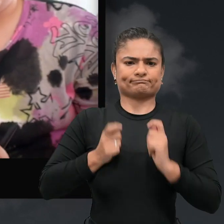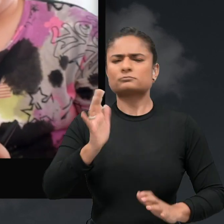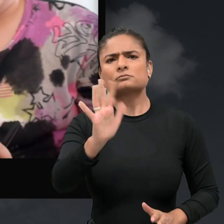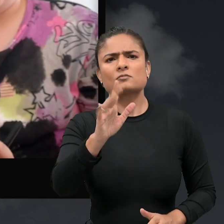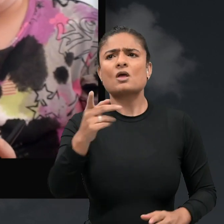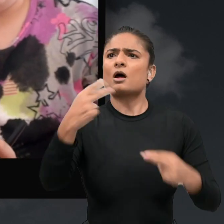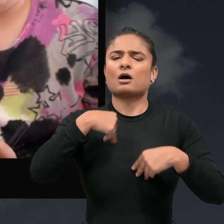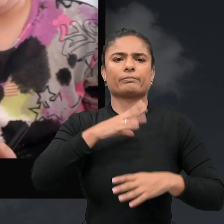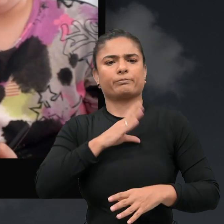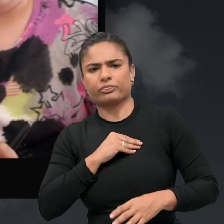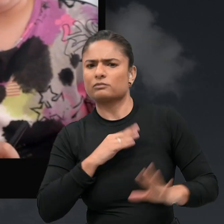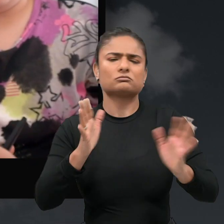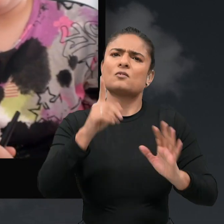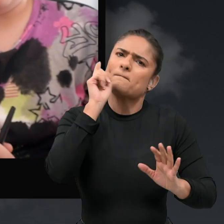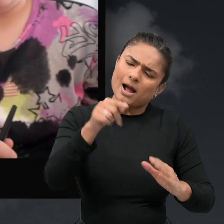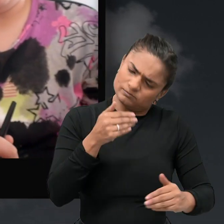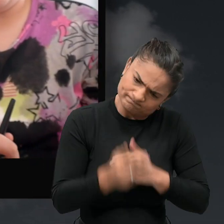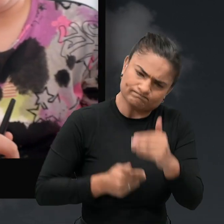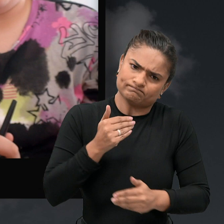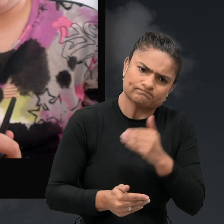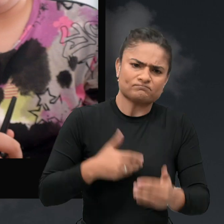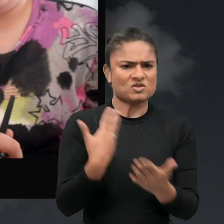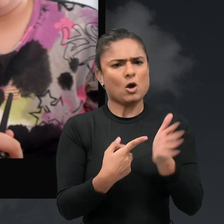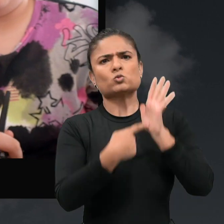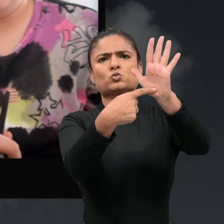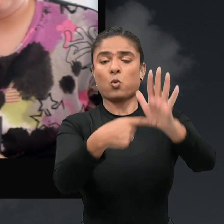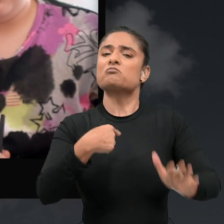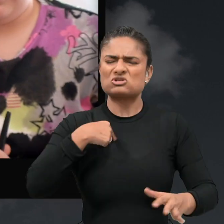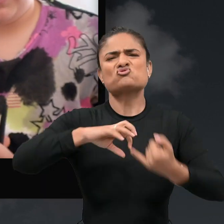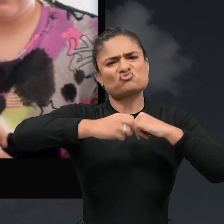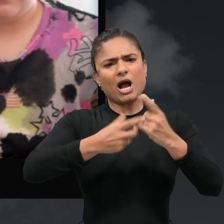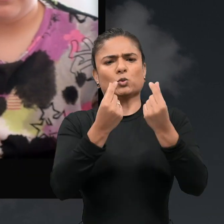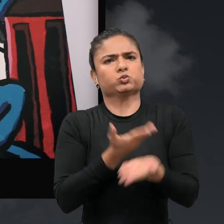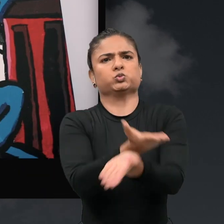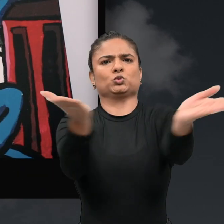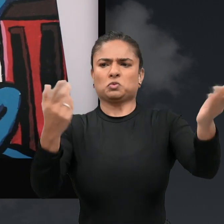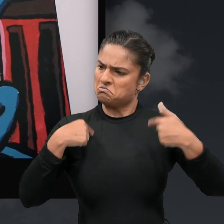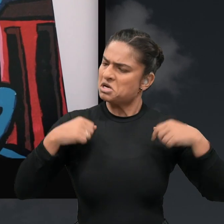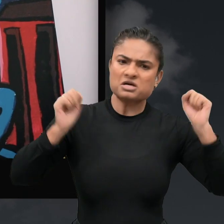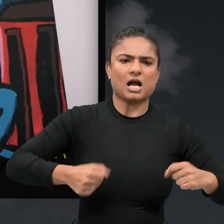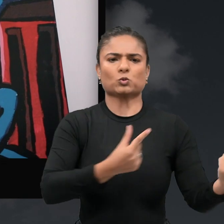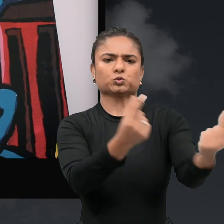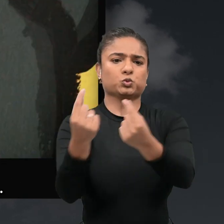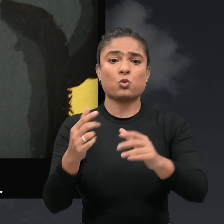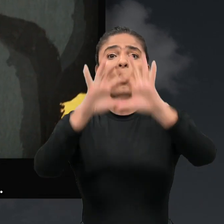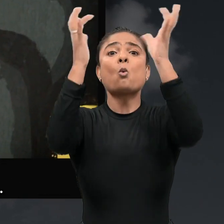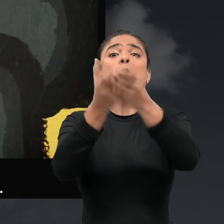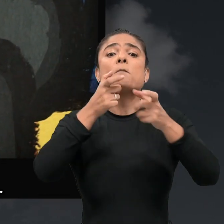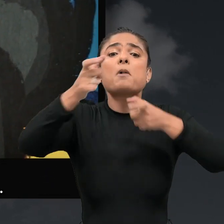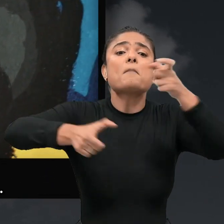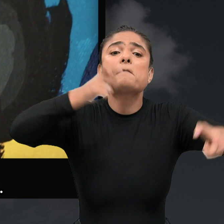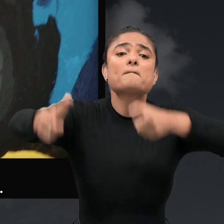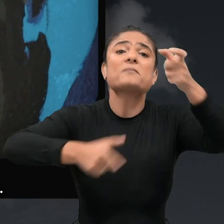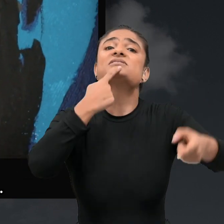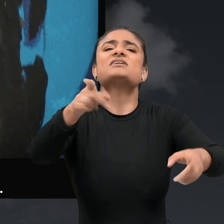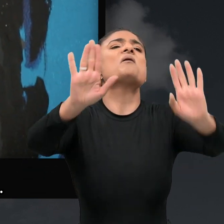and you shouldn't let that hold you down. You shouldn't let other people judge you for who you are, and that's what we're trying to do, get the word out there and